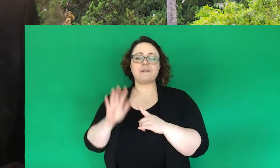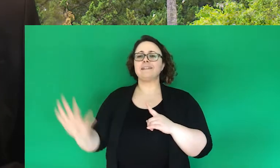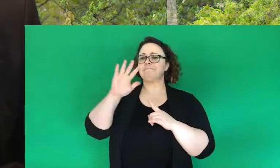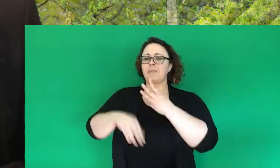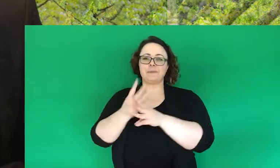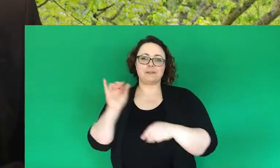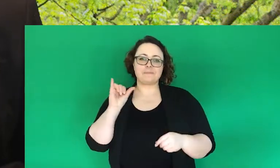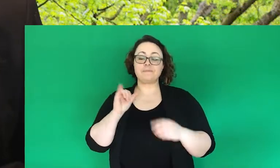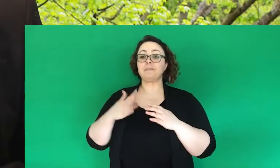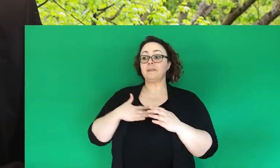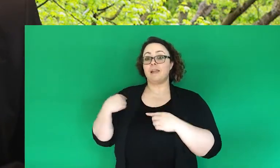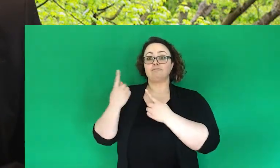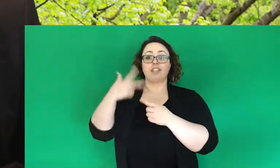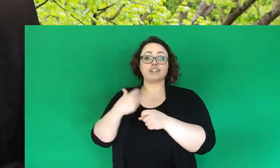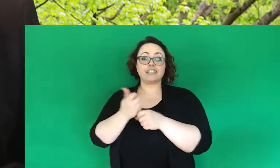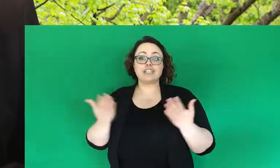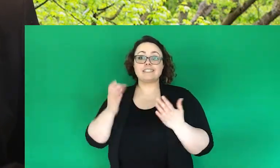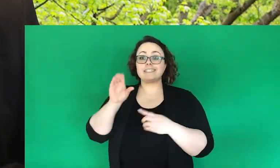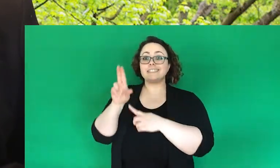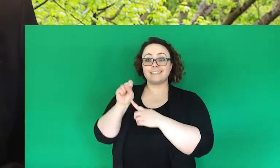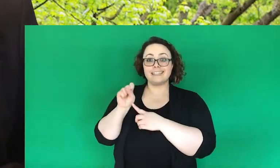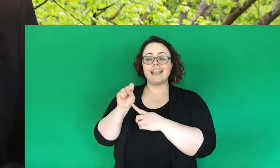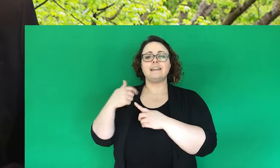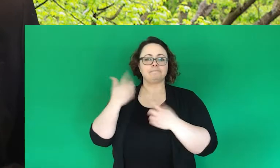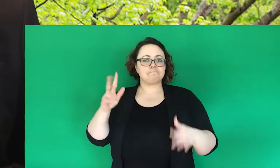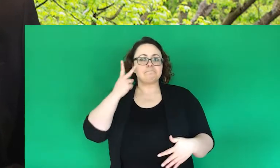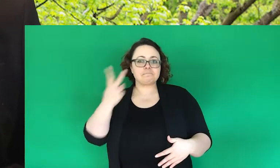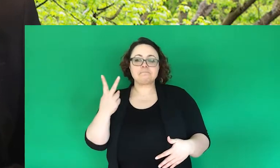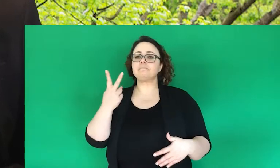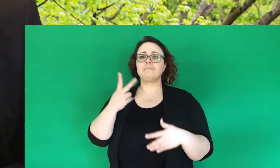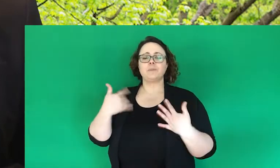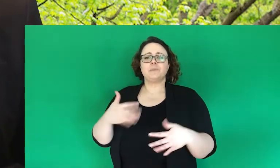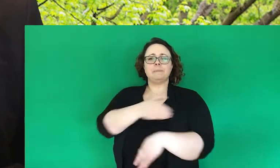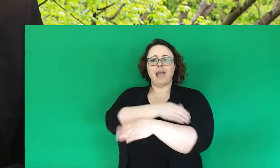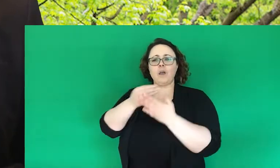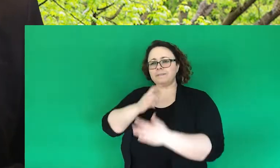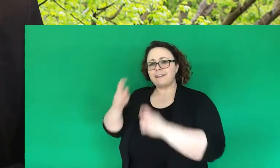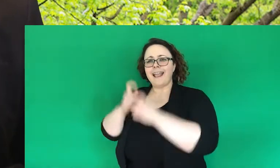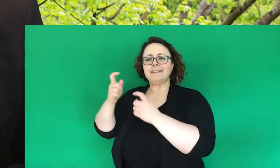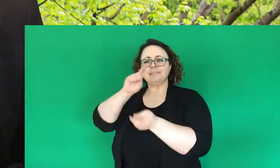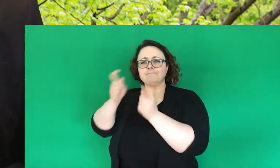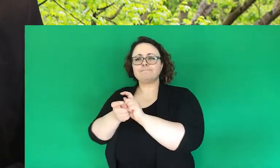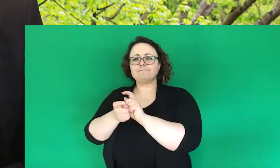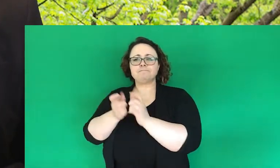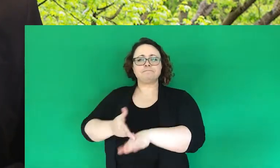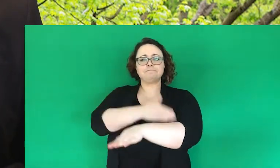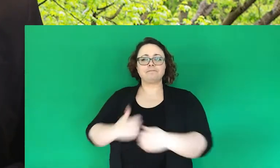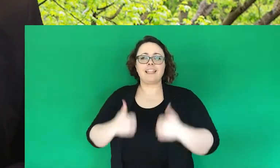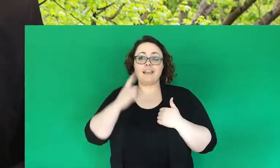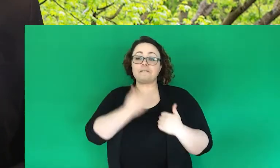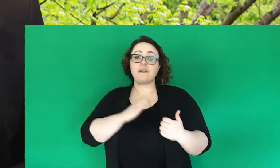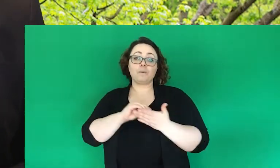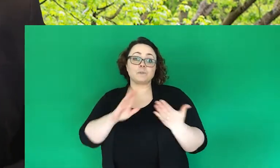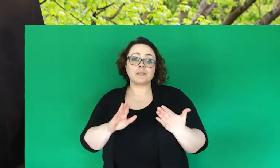the world. In my 3 years at Sac State, I have seen firsthand how the power of philanthropy has transformed the lives of